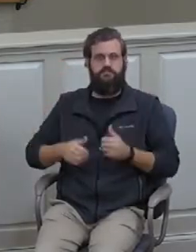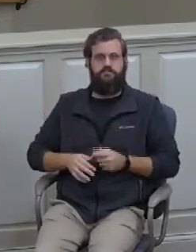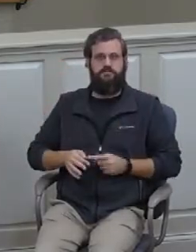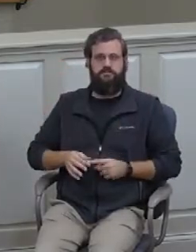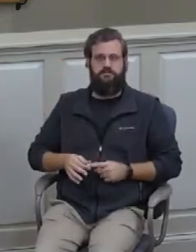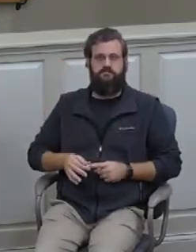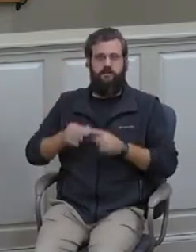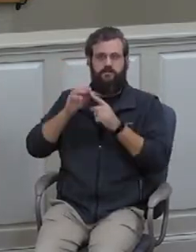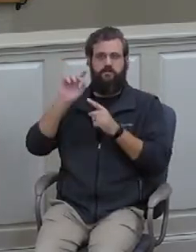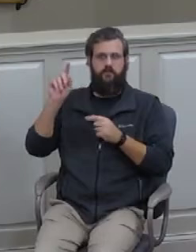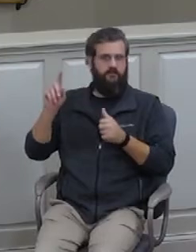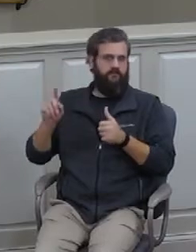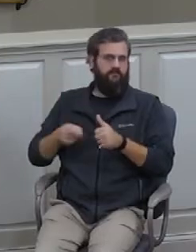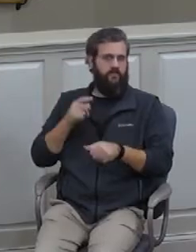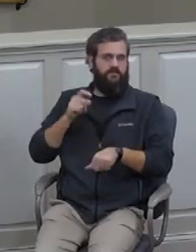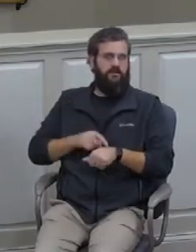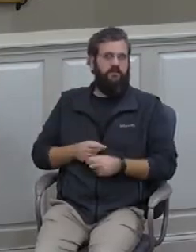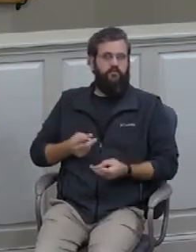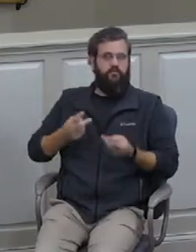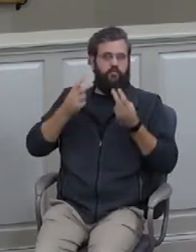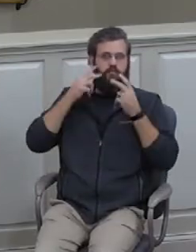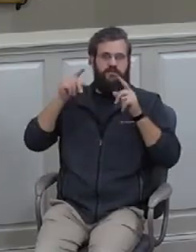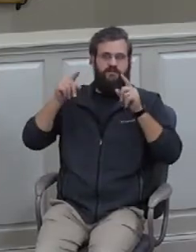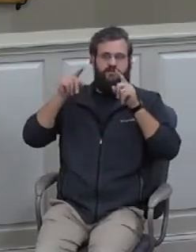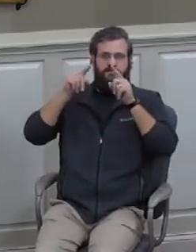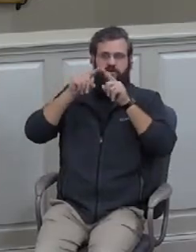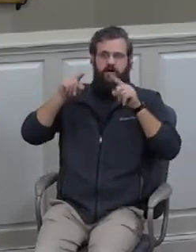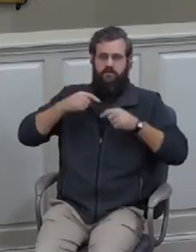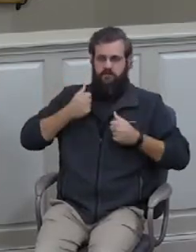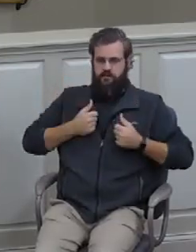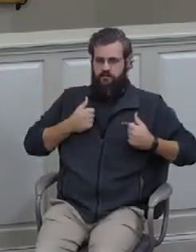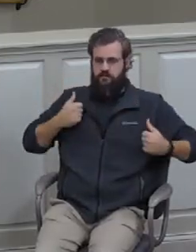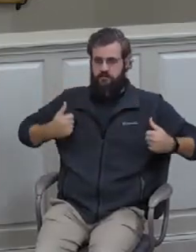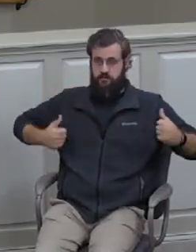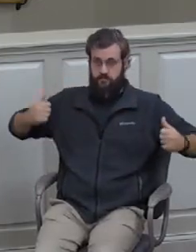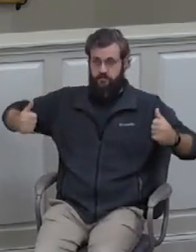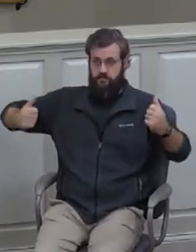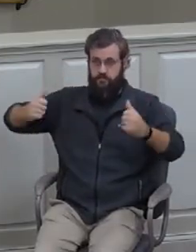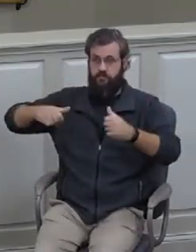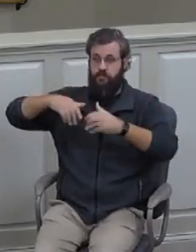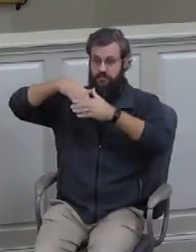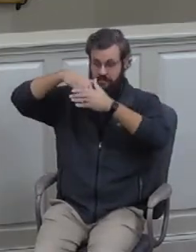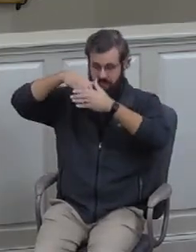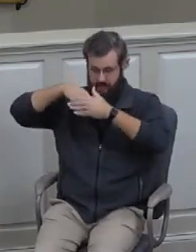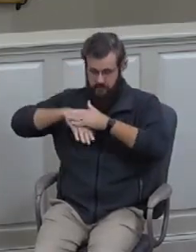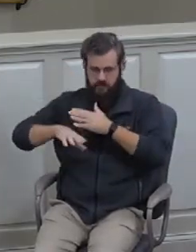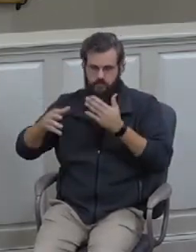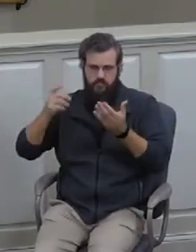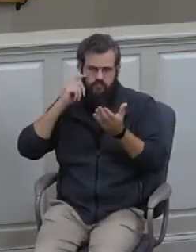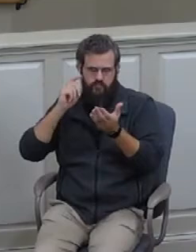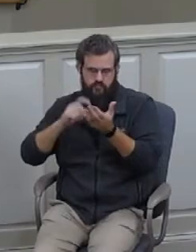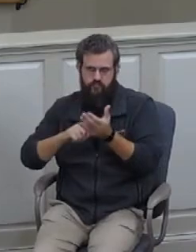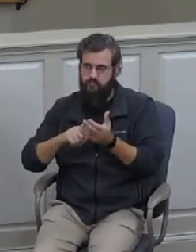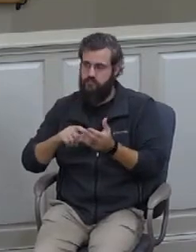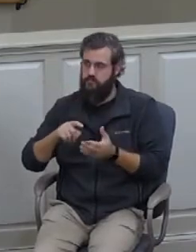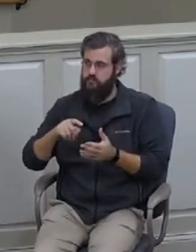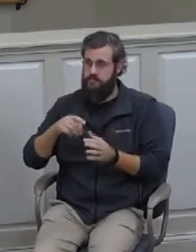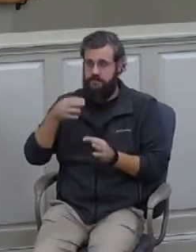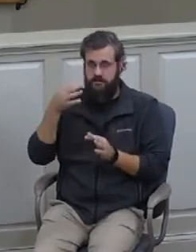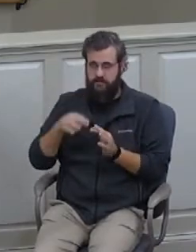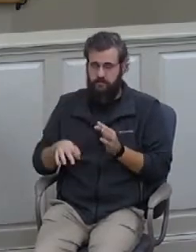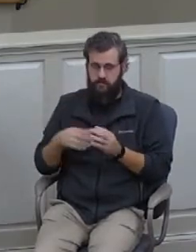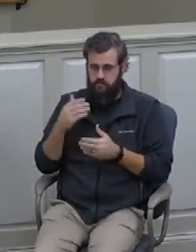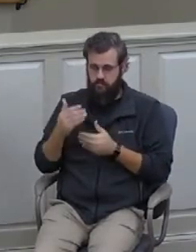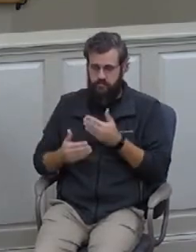were going to start, and that we wanted to have more input about what was going to be recognized on the way into Danville. So it's really a very simple